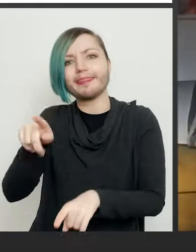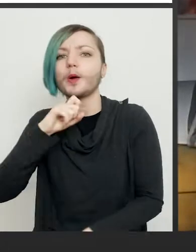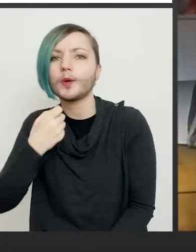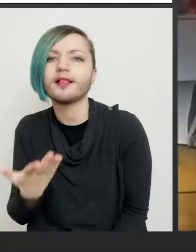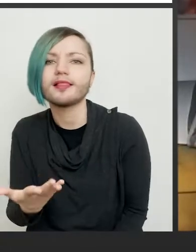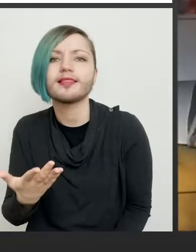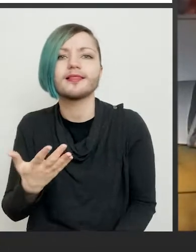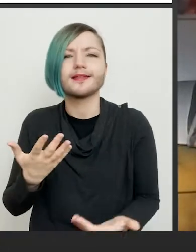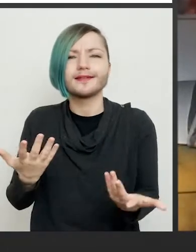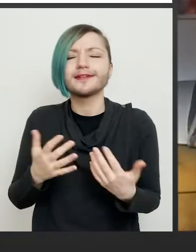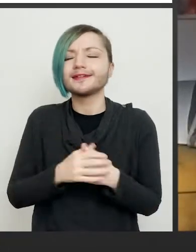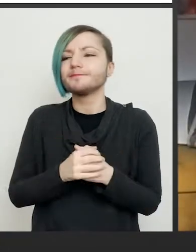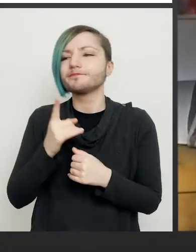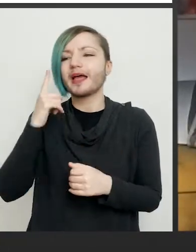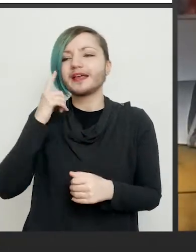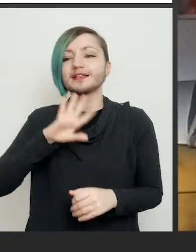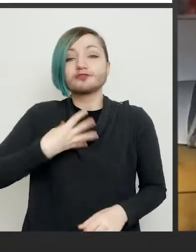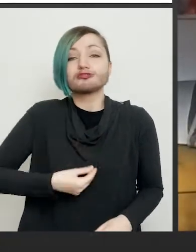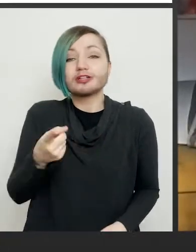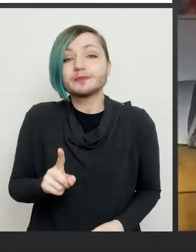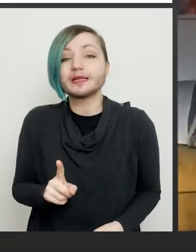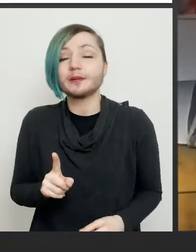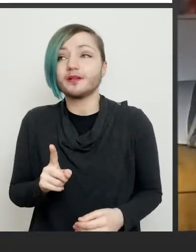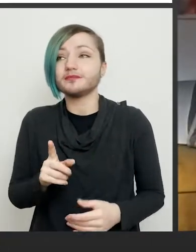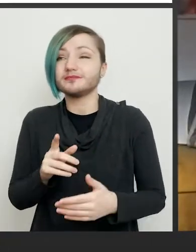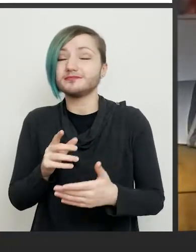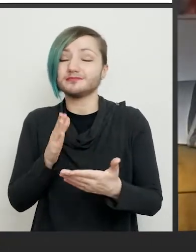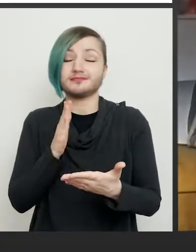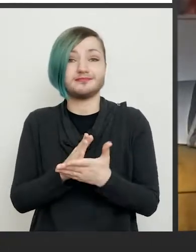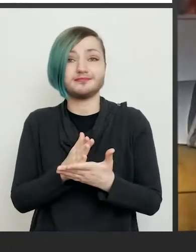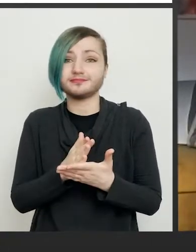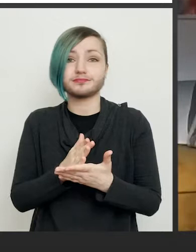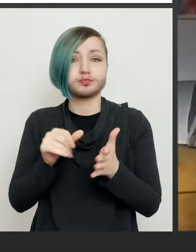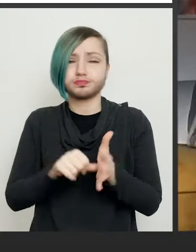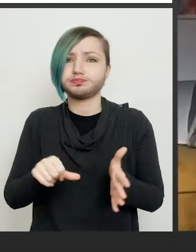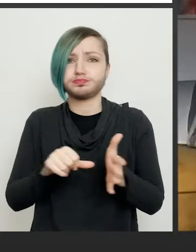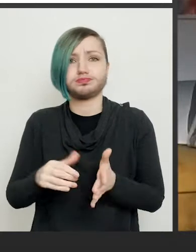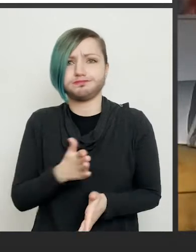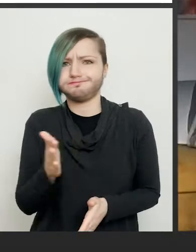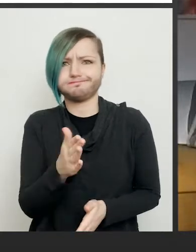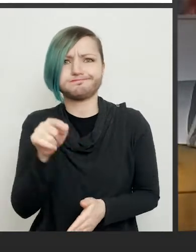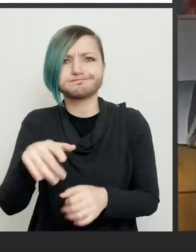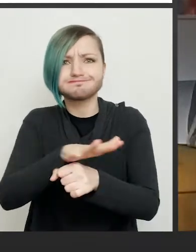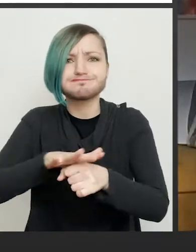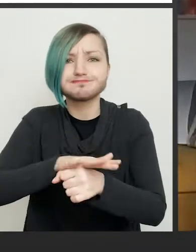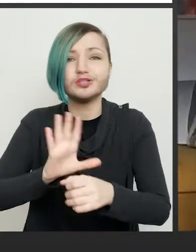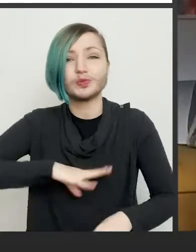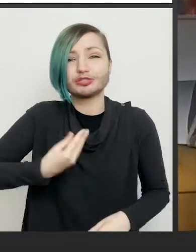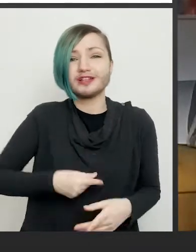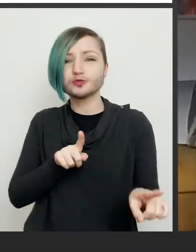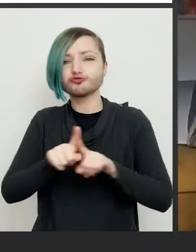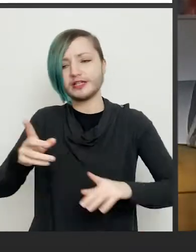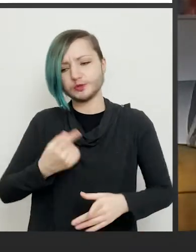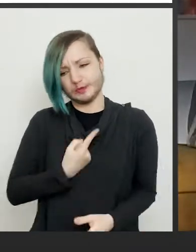way. And I think for trans people, this is, really difficult to navigate, because as a trans person, you're trying to come out and